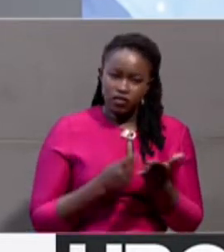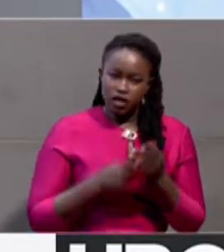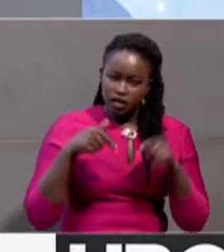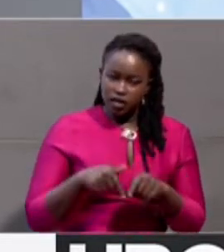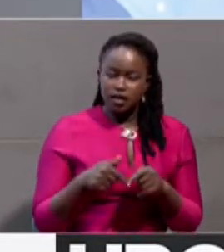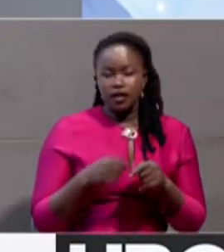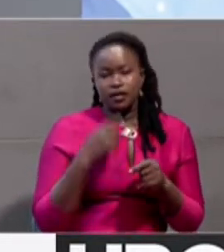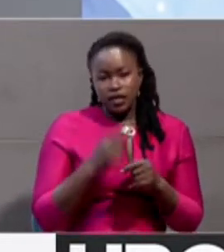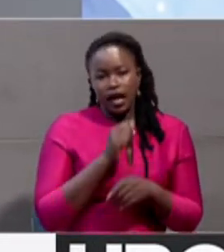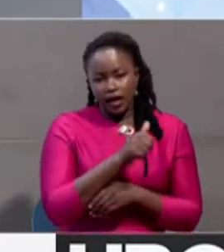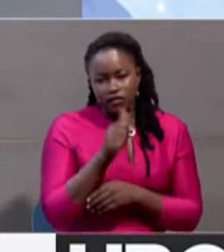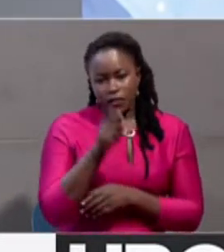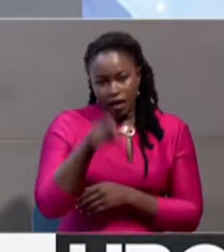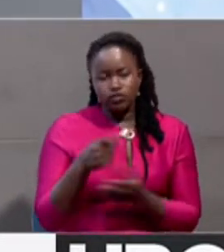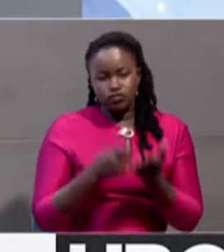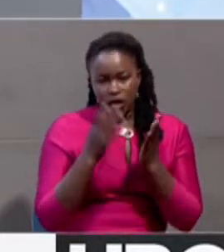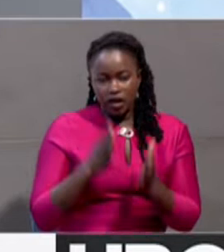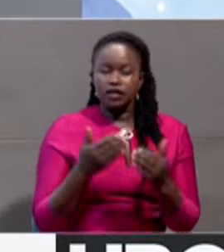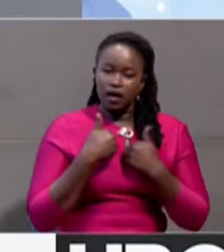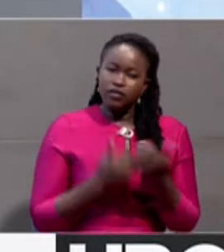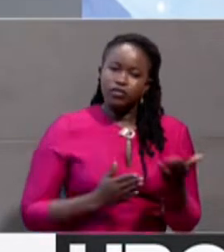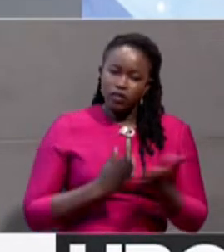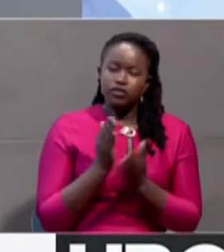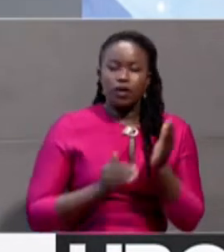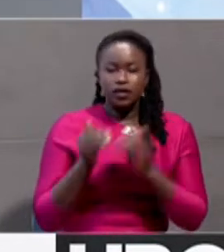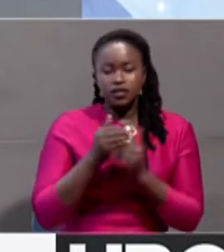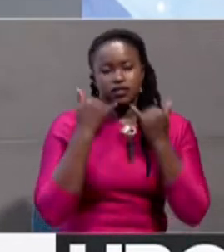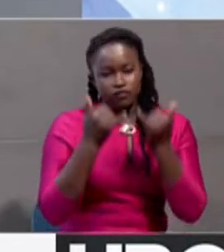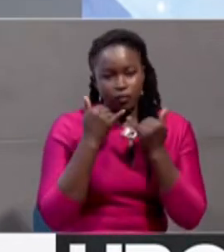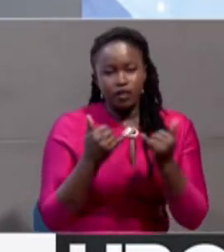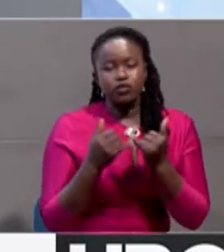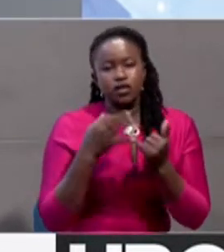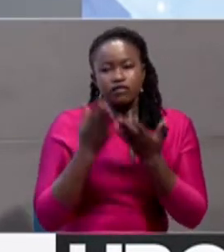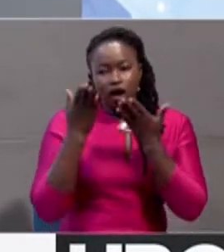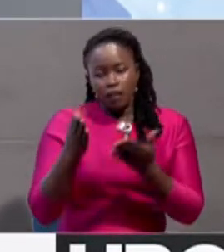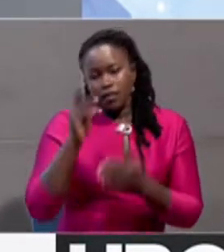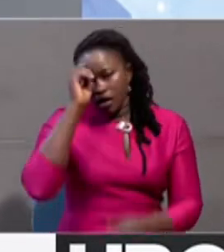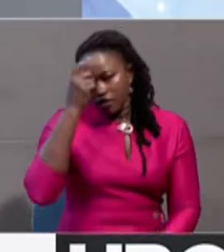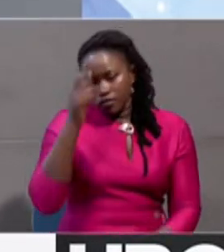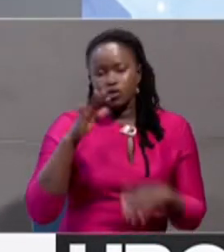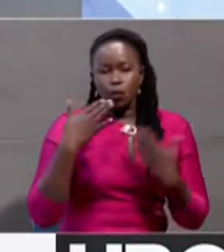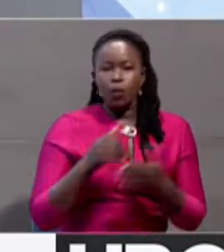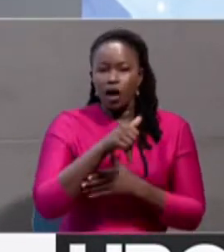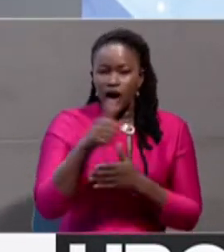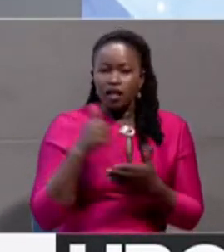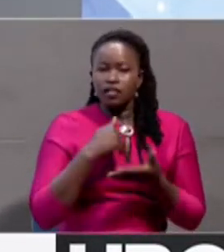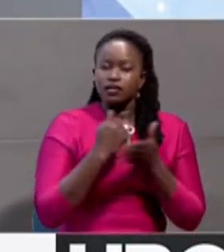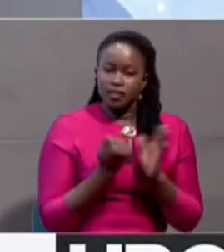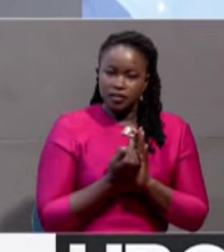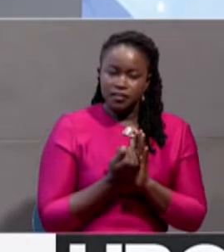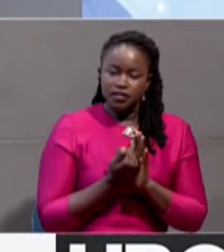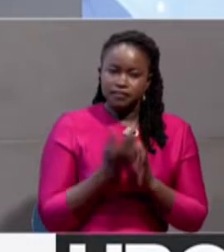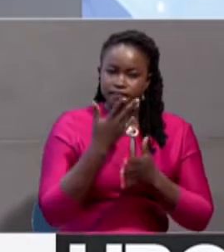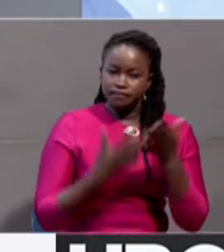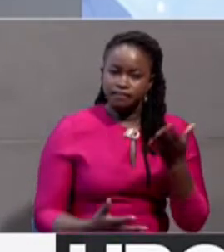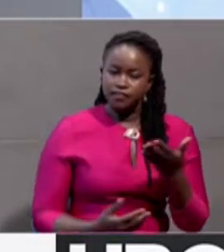grants every citizen the right to access information in possession of the state or any other organ. Bernard Yiga